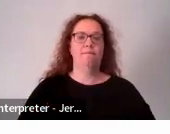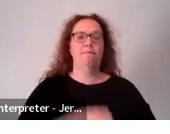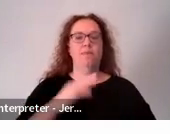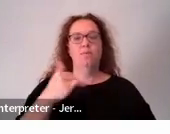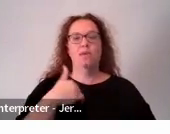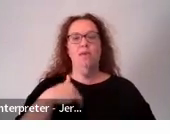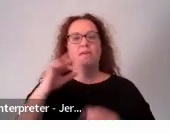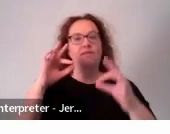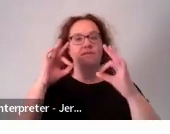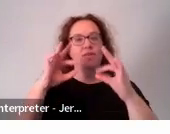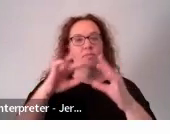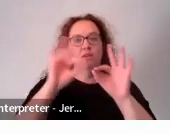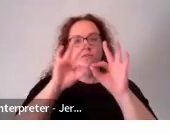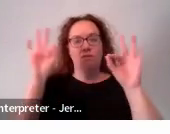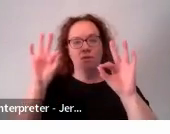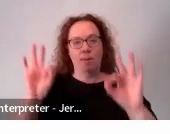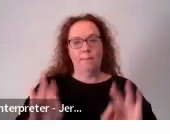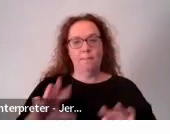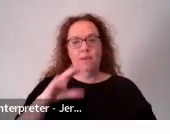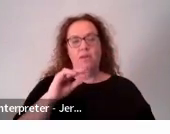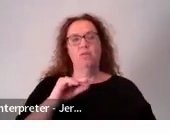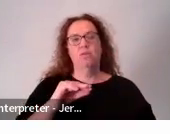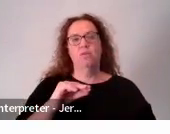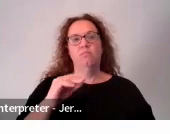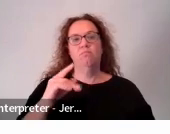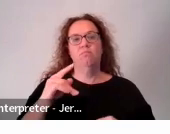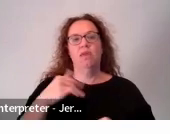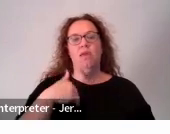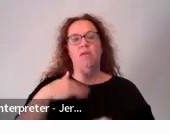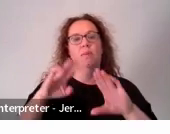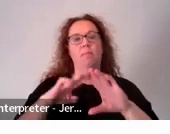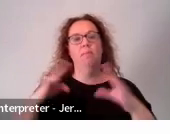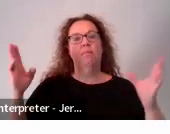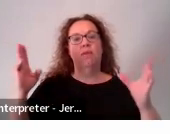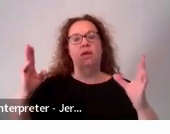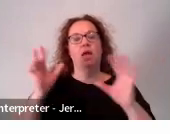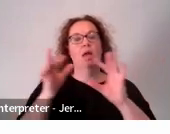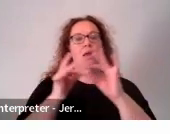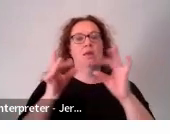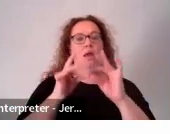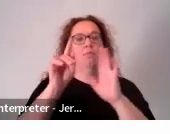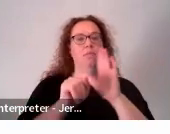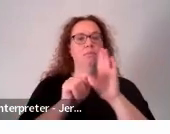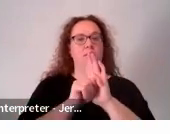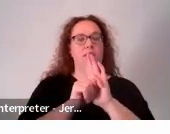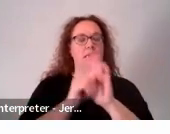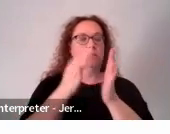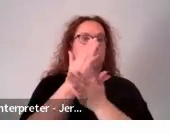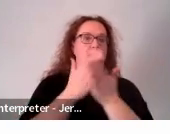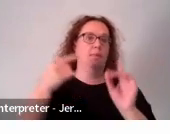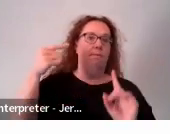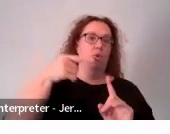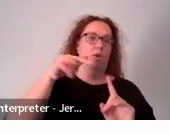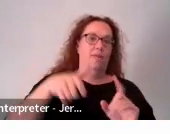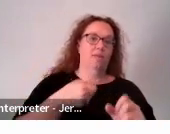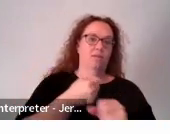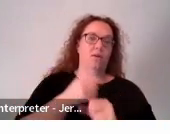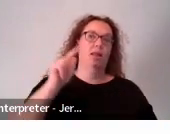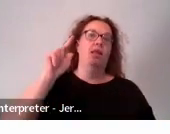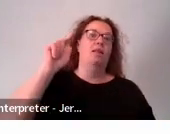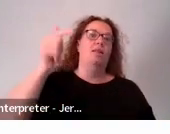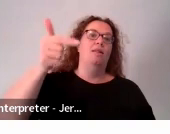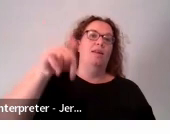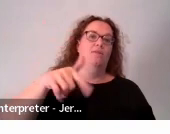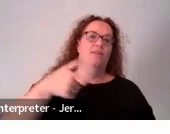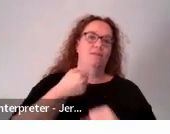have feedback forms and then the upcoming public comment period, which will happen at some point during this year, probably later this